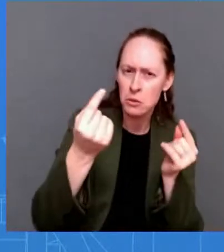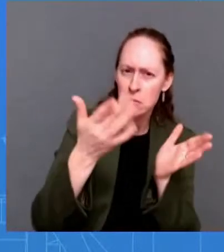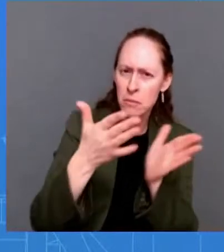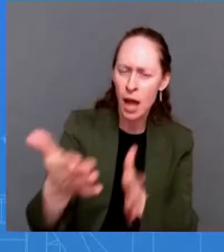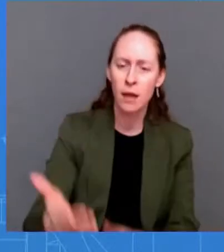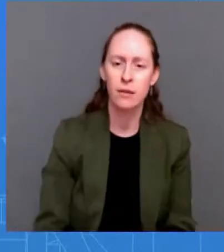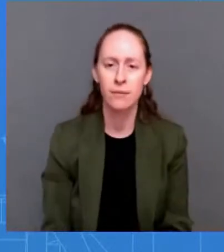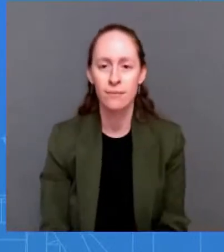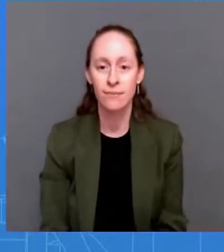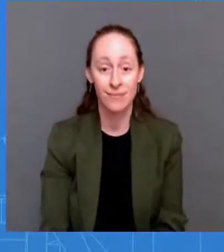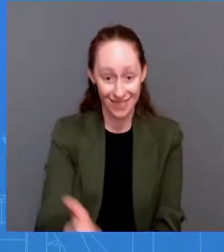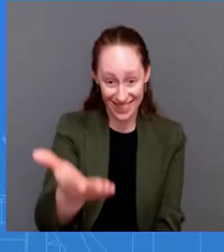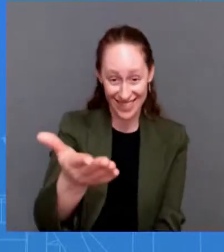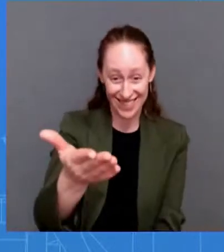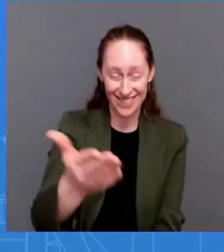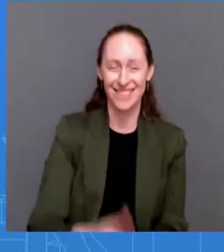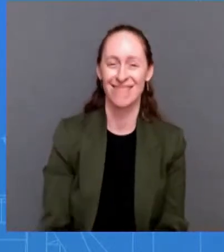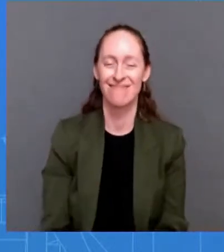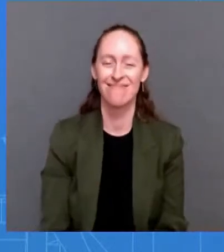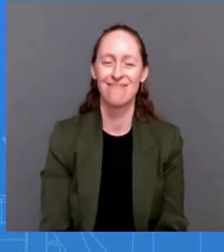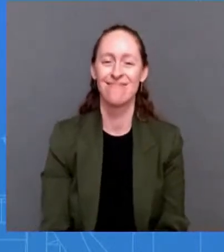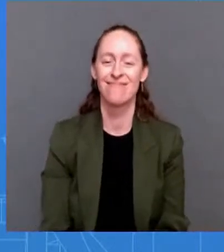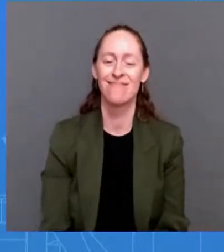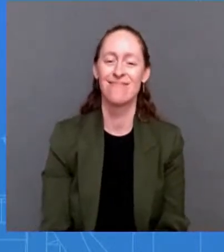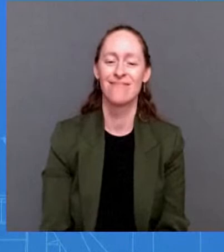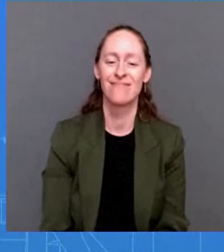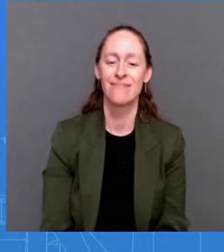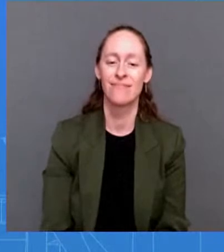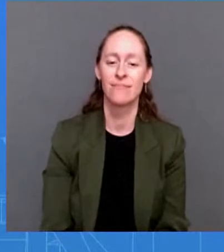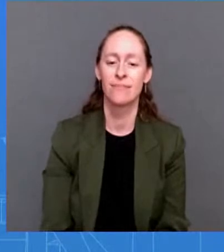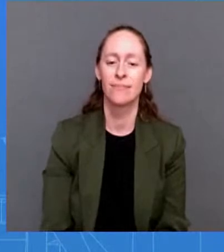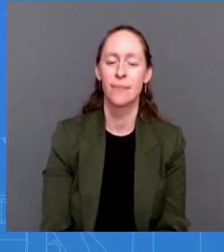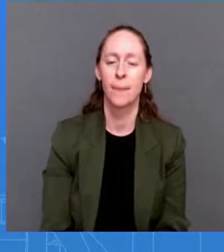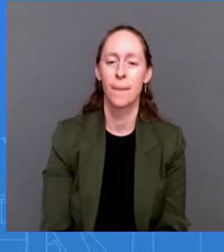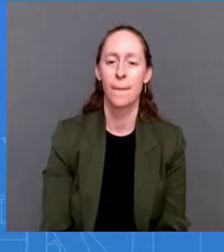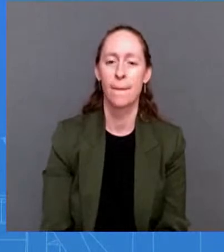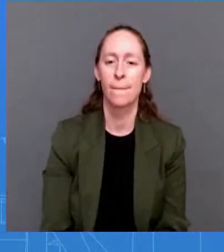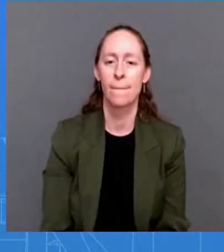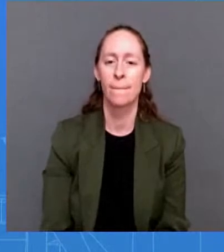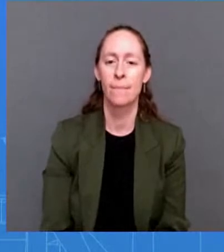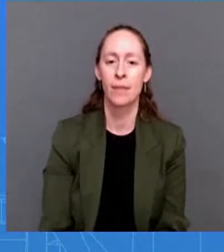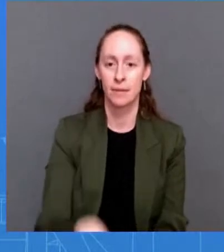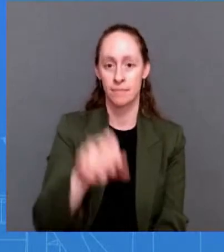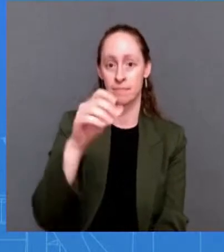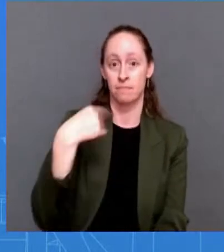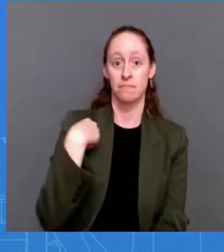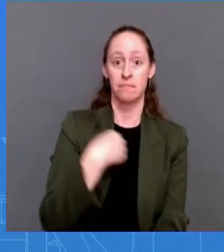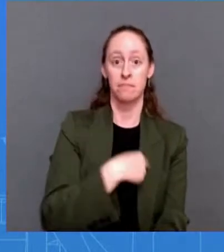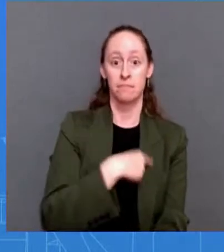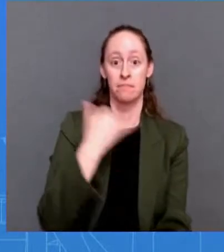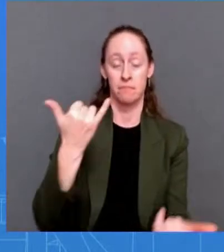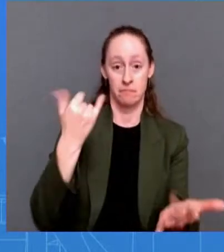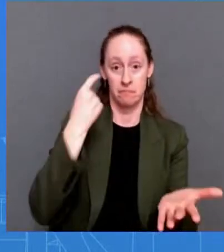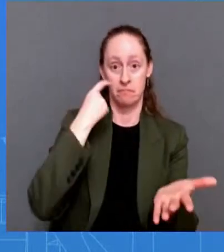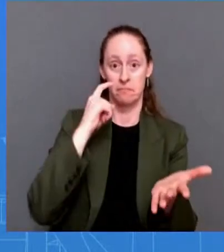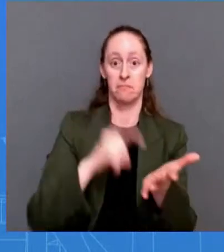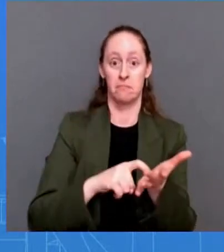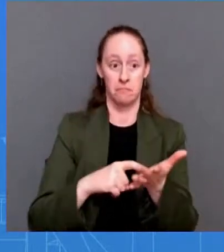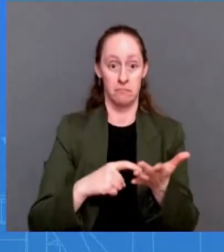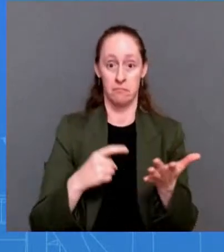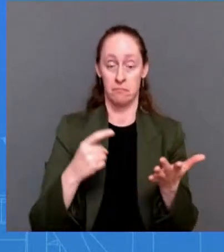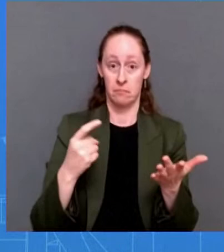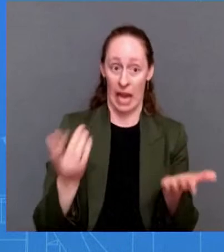great question. So we have started to see globally that we may be turning a corner. We in the United States had our first